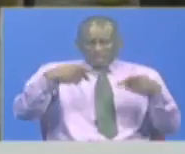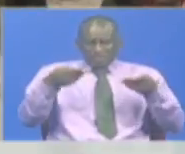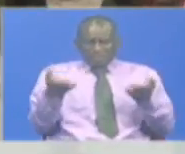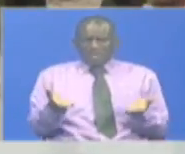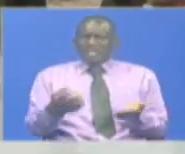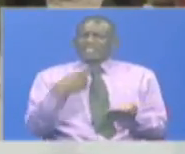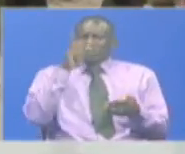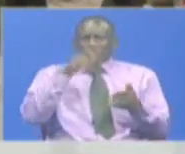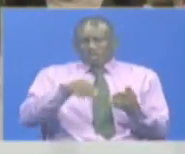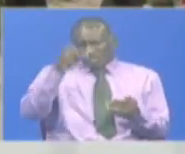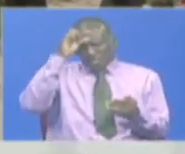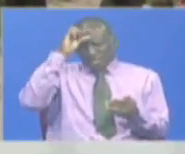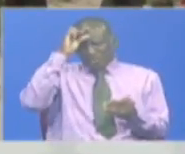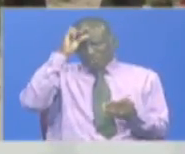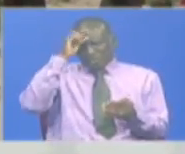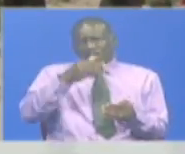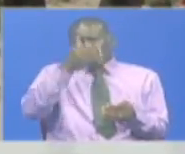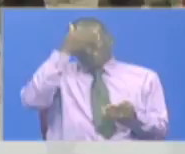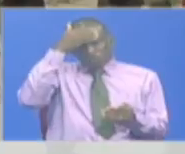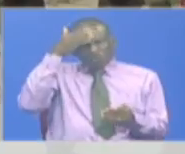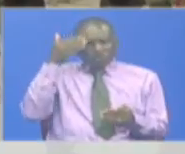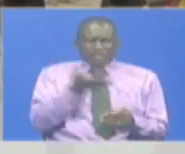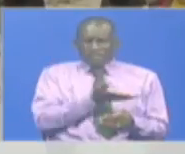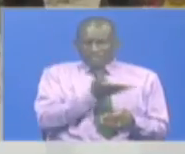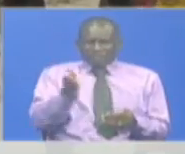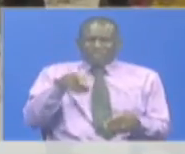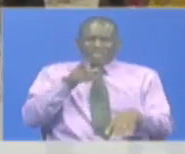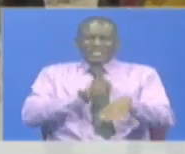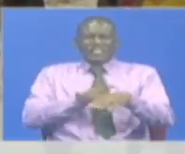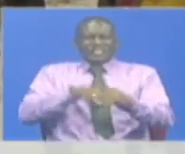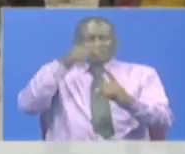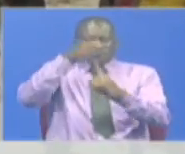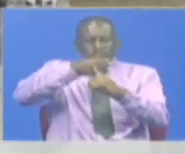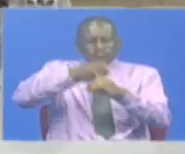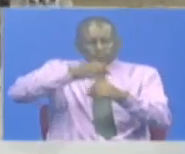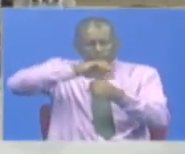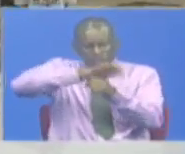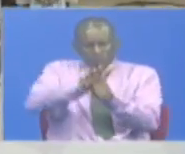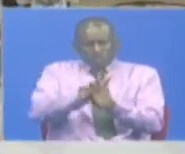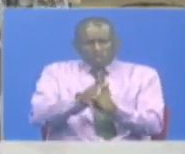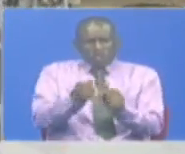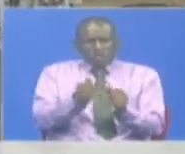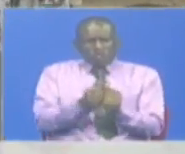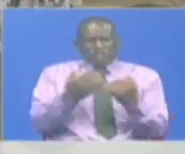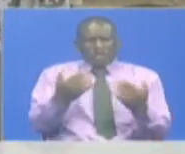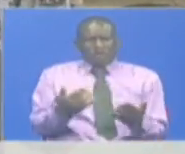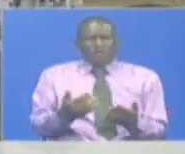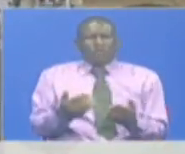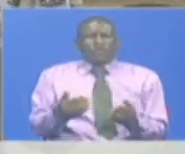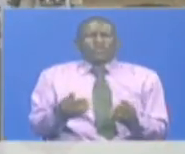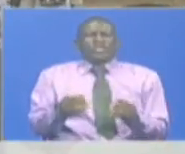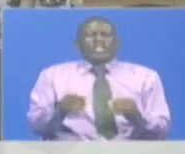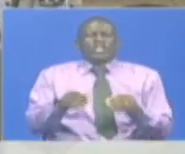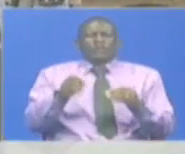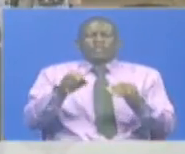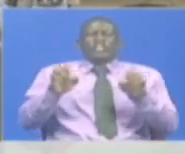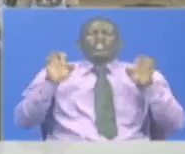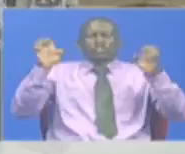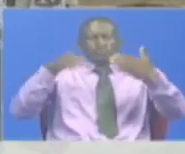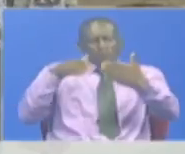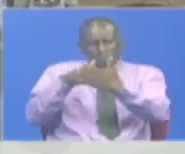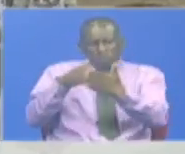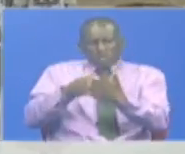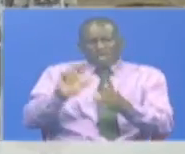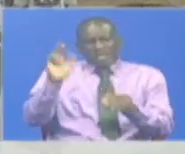the government has forgotten them during this COVID-19 crisis, with the long stretch forming the Kenya-Ethiopia border not having